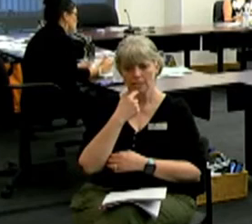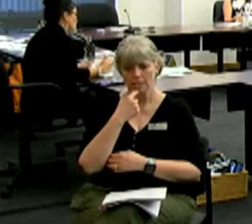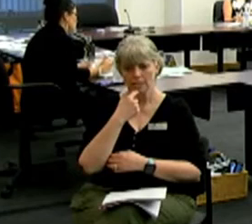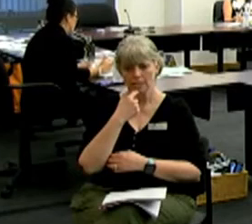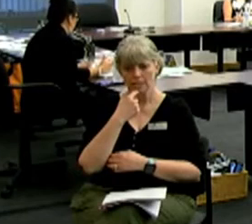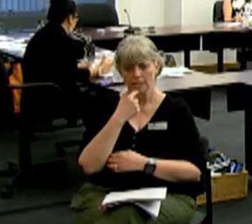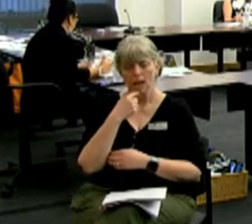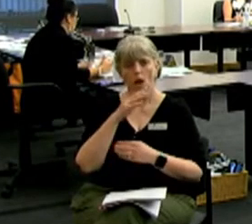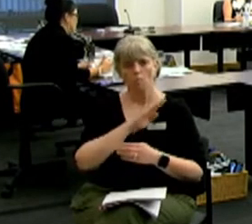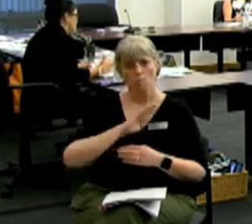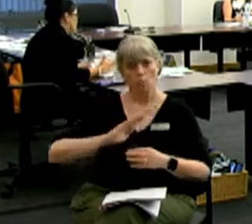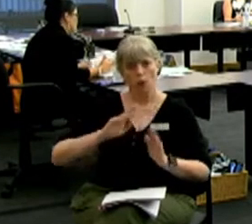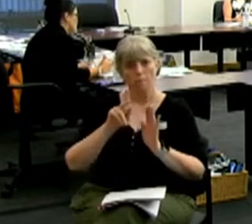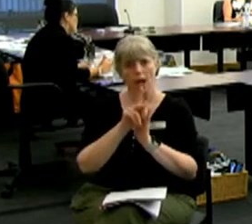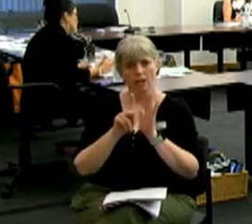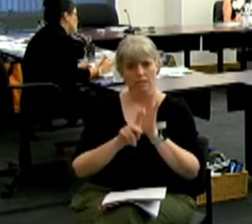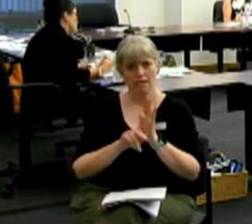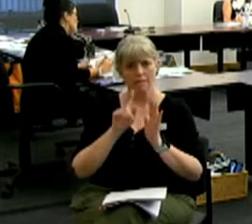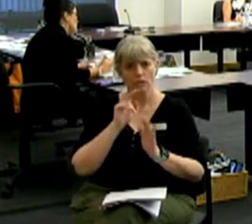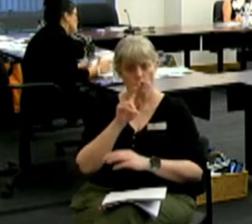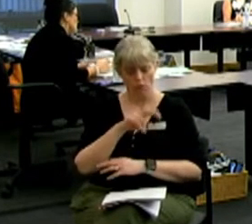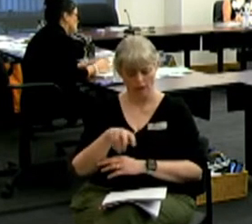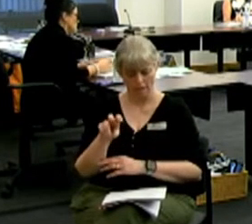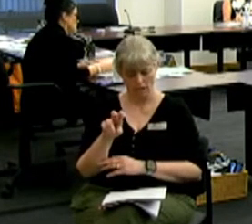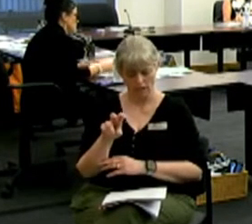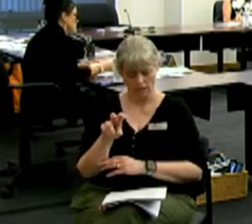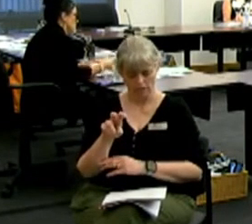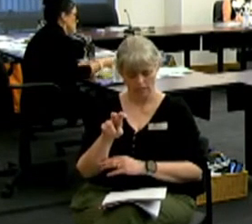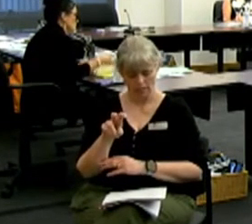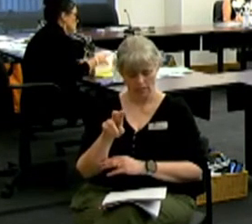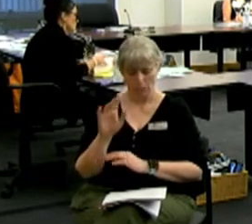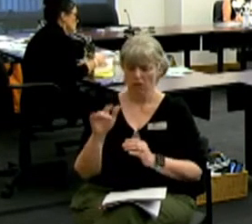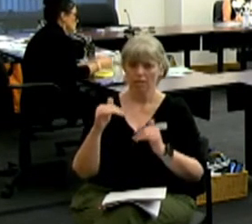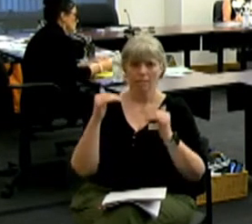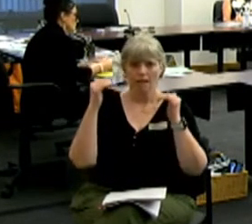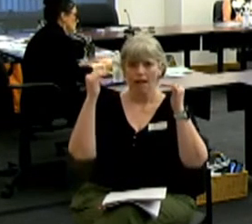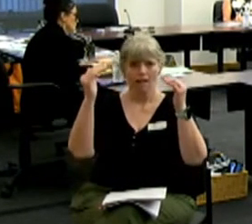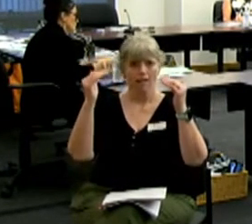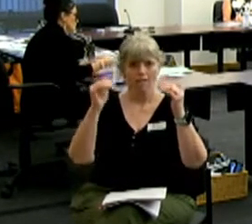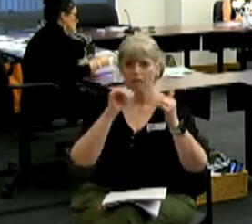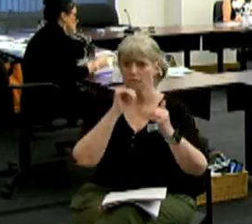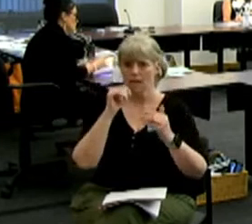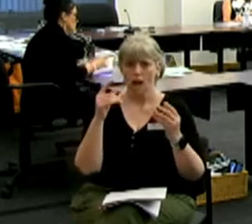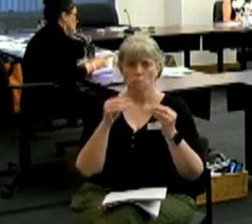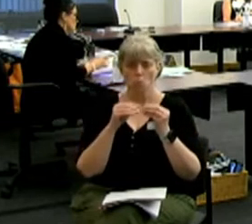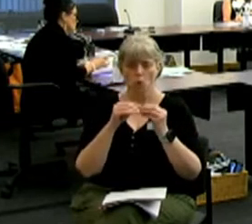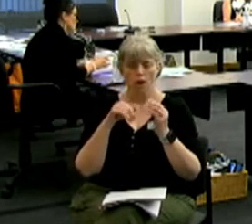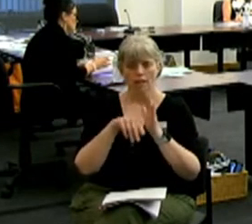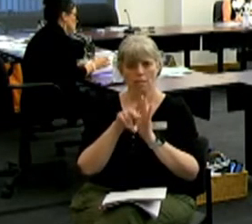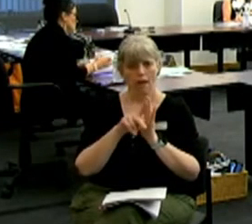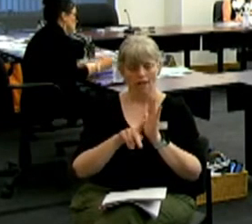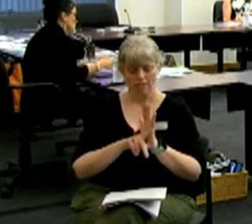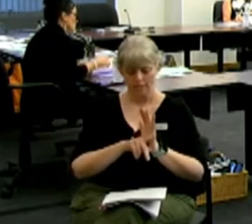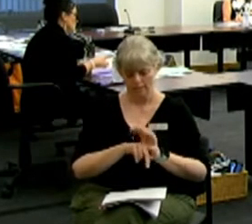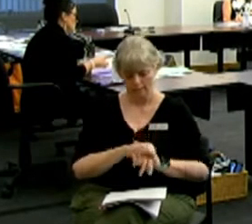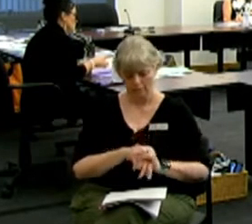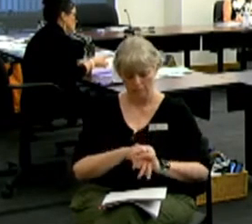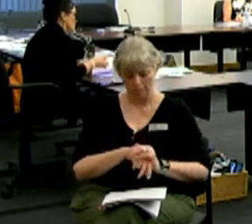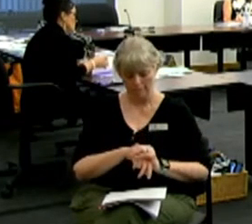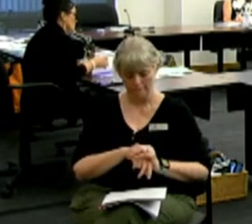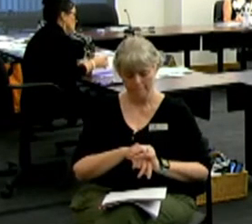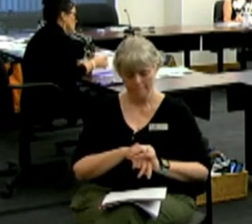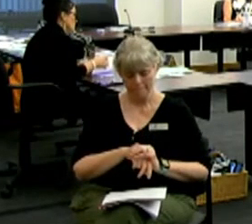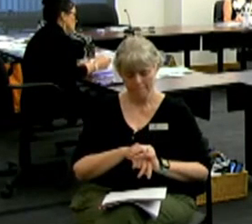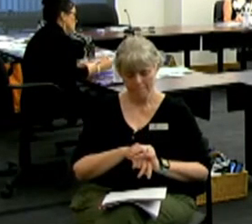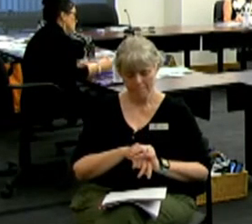board policy for travel, and it's really high level, not too much, it's more in the policy or in the